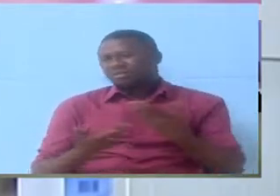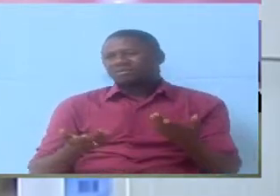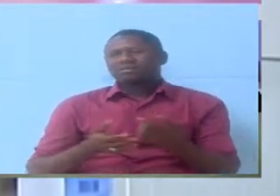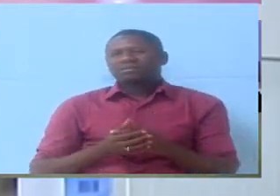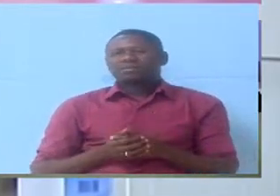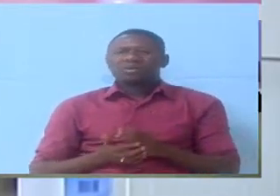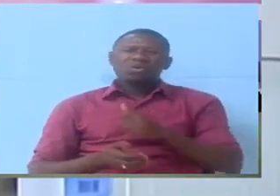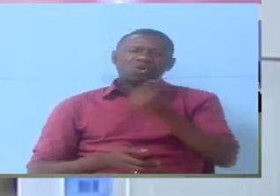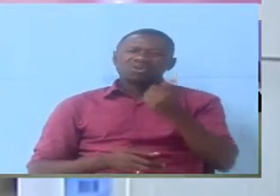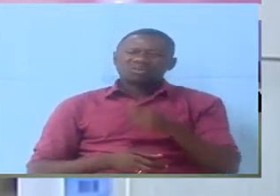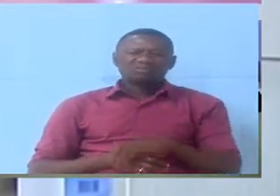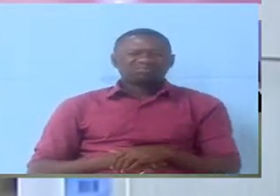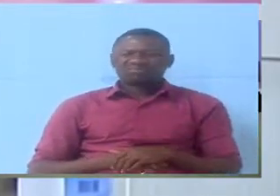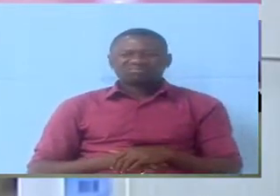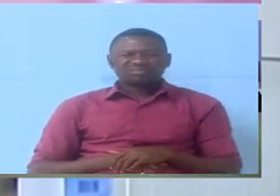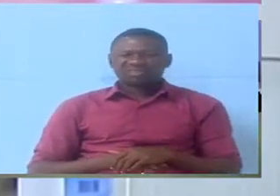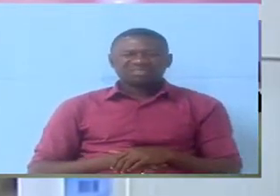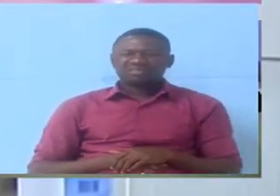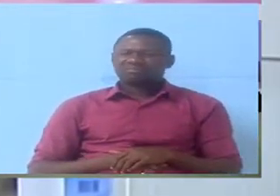Others really broke down.